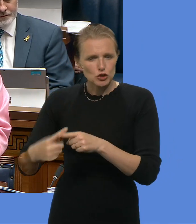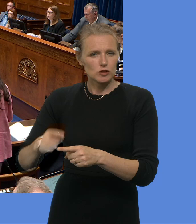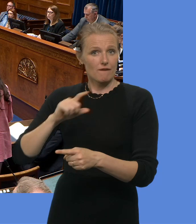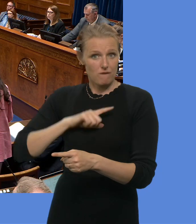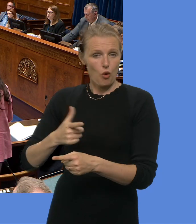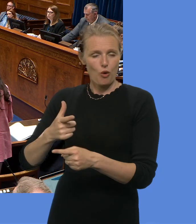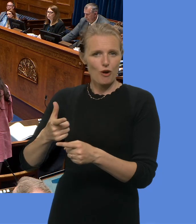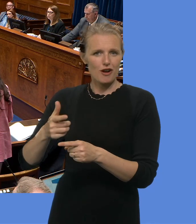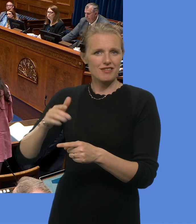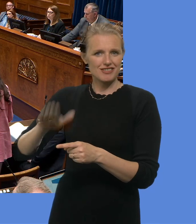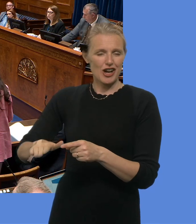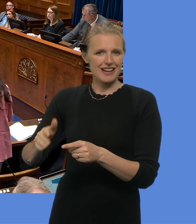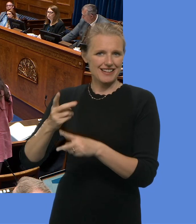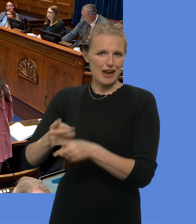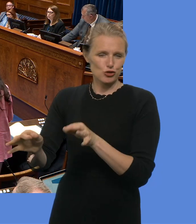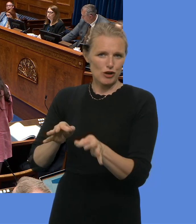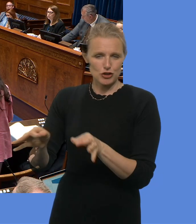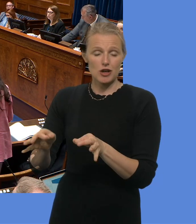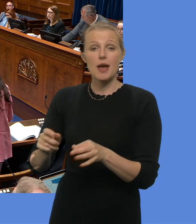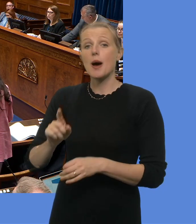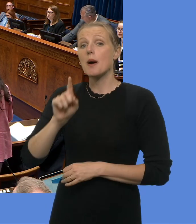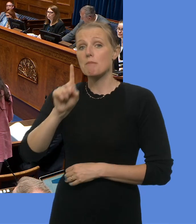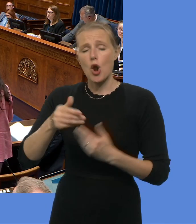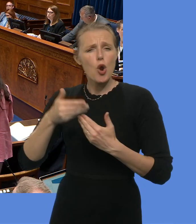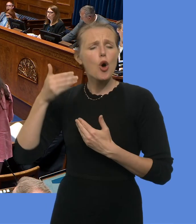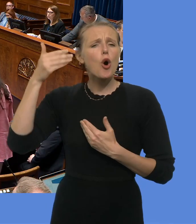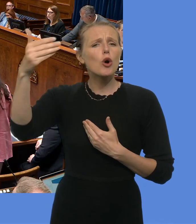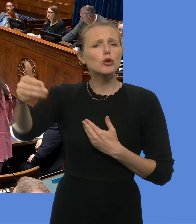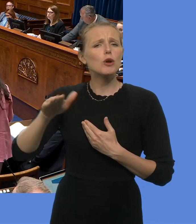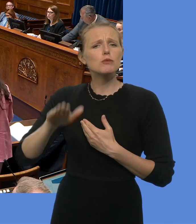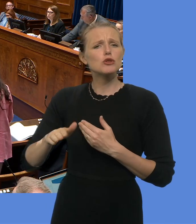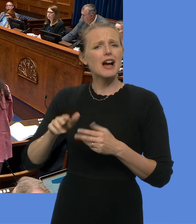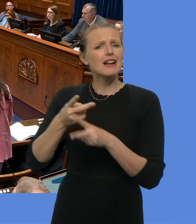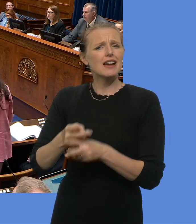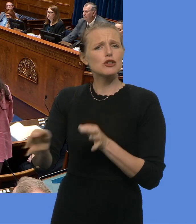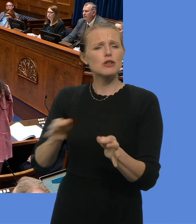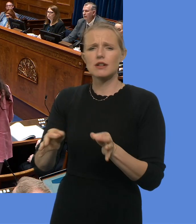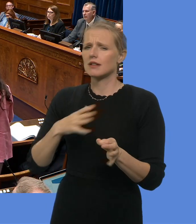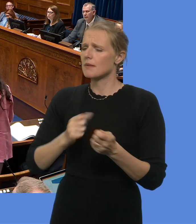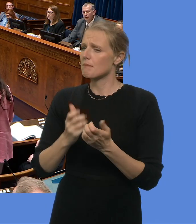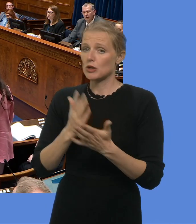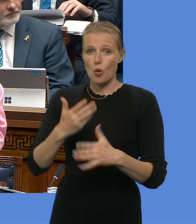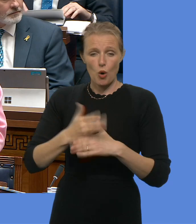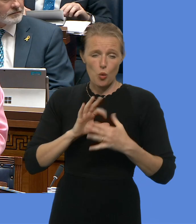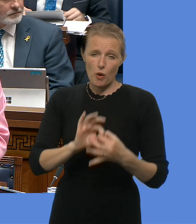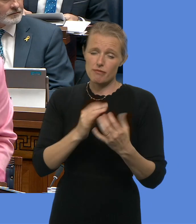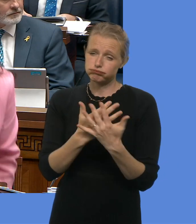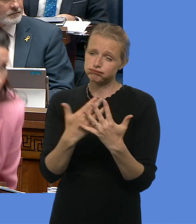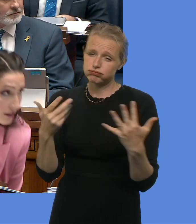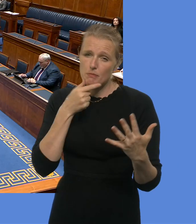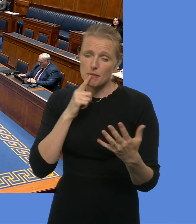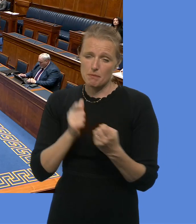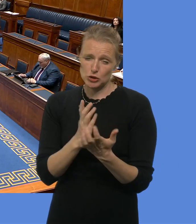course the longer term strategy will require co-production, co-design. Has to be the right strategy with the right interventions, but we want to do that as quickly as we